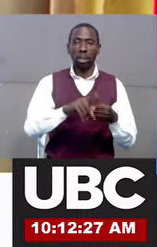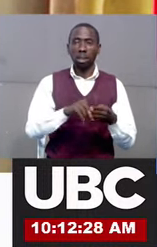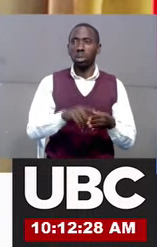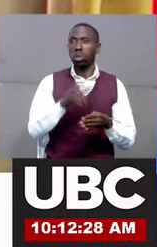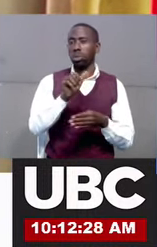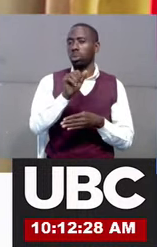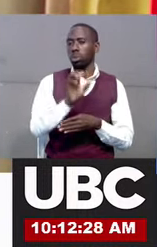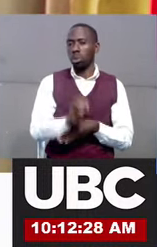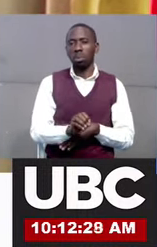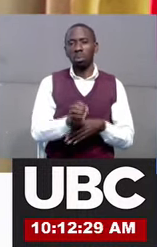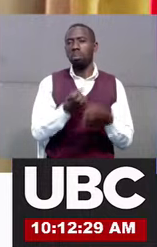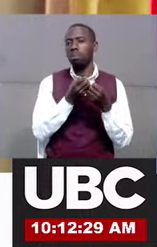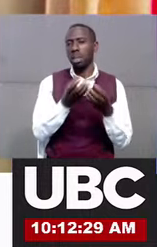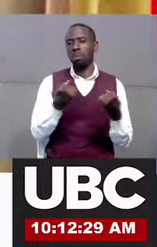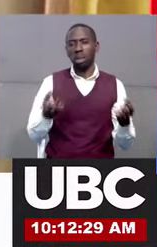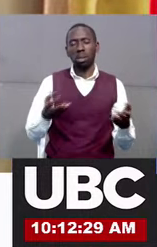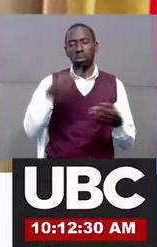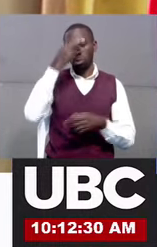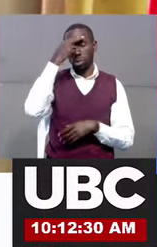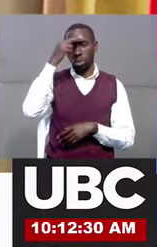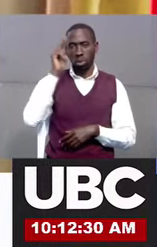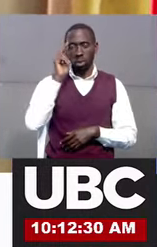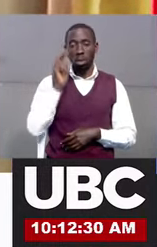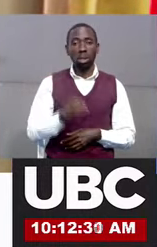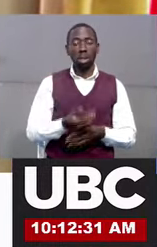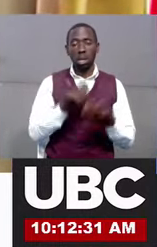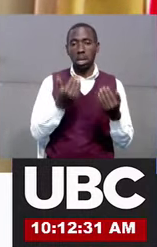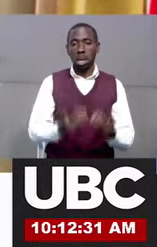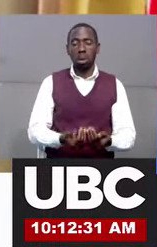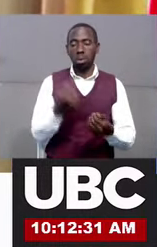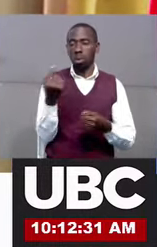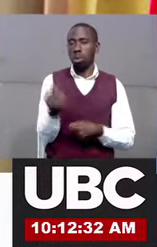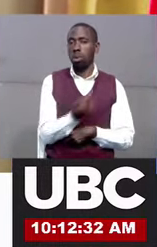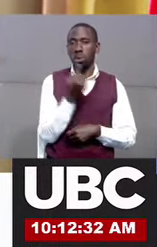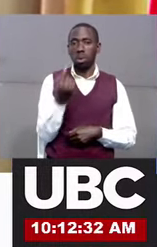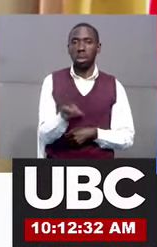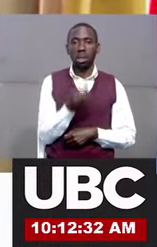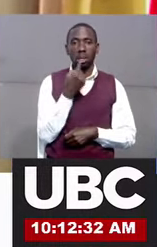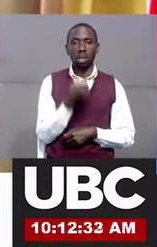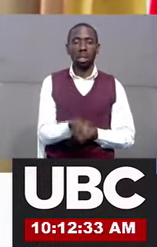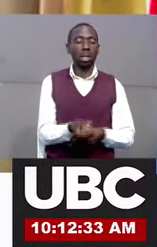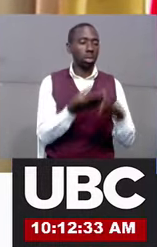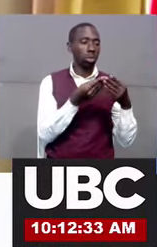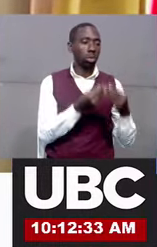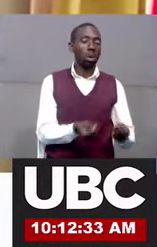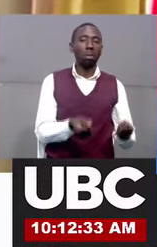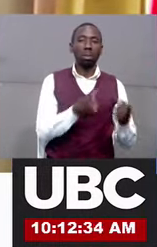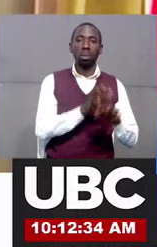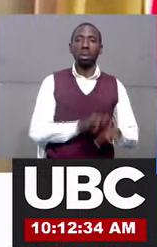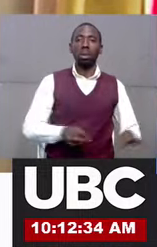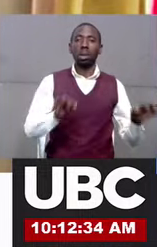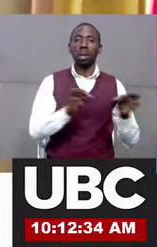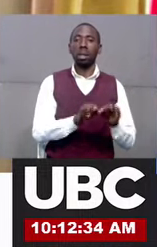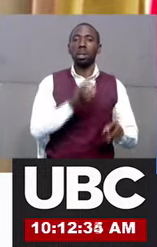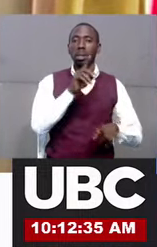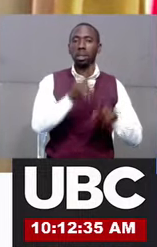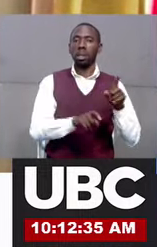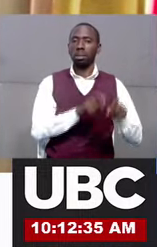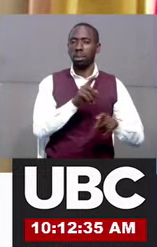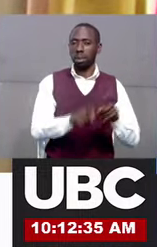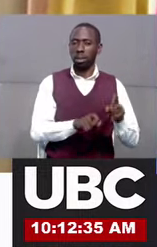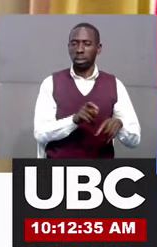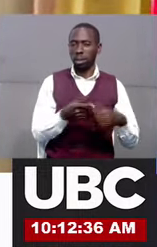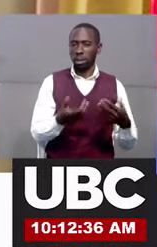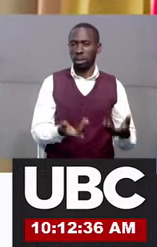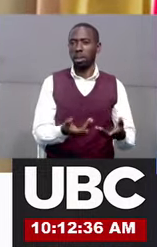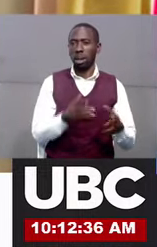So many things. So you will not only associate it with maybe on how the teacher performs